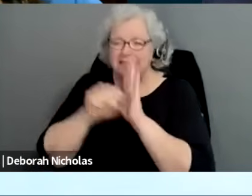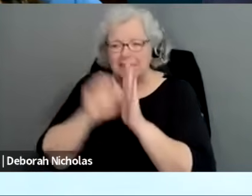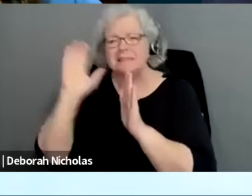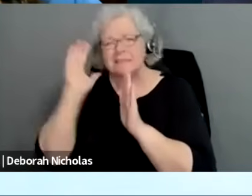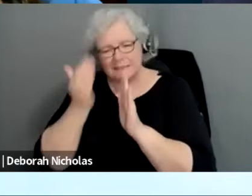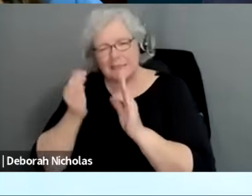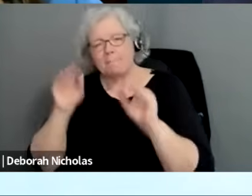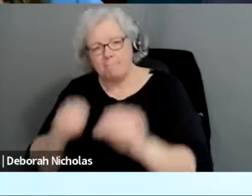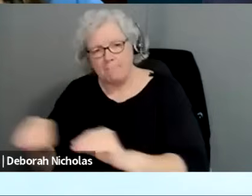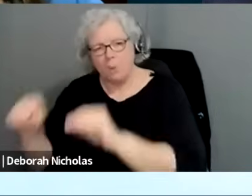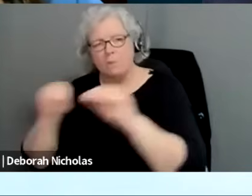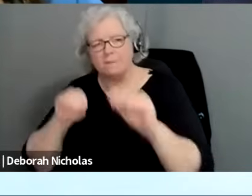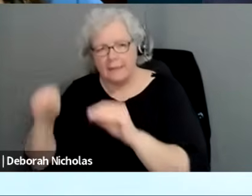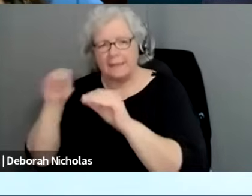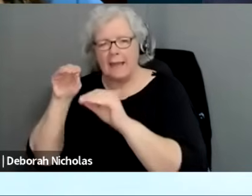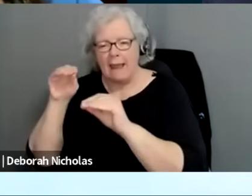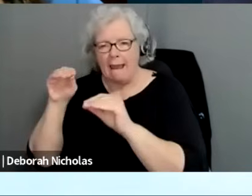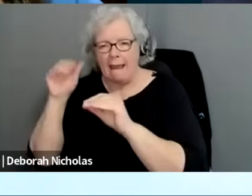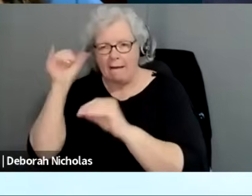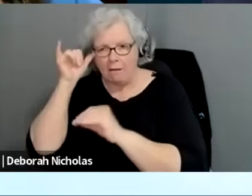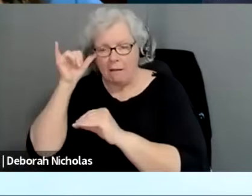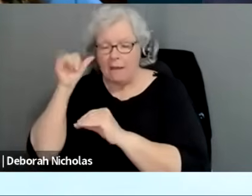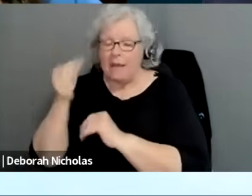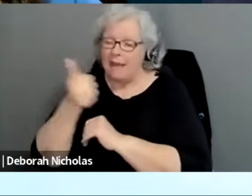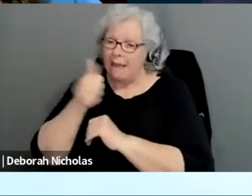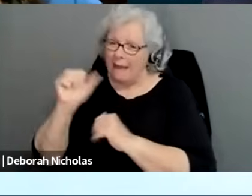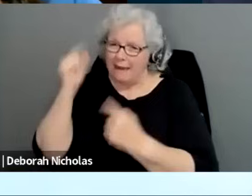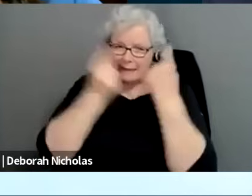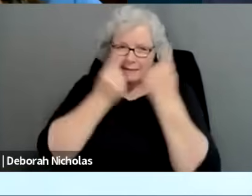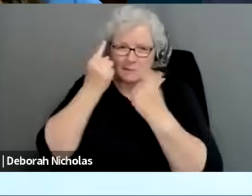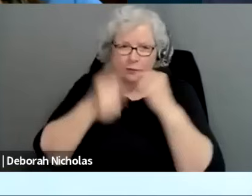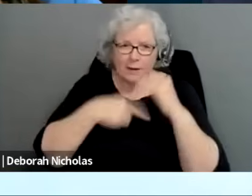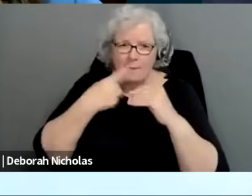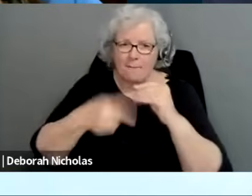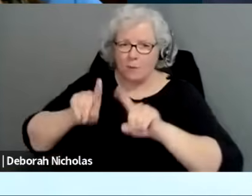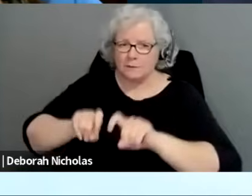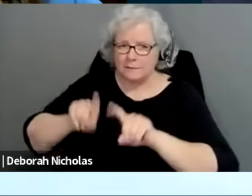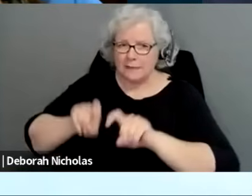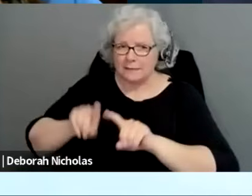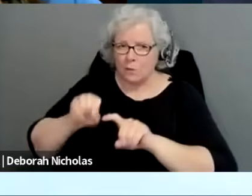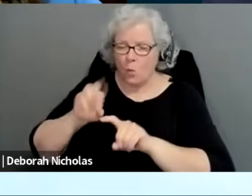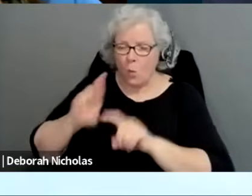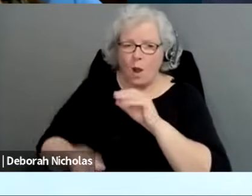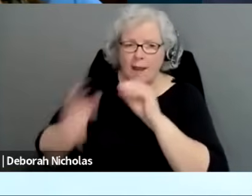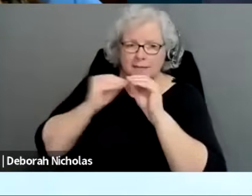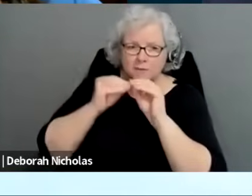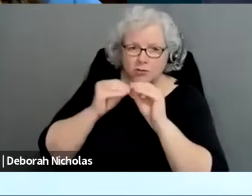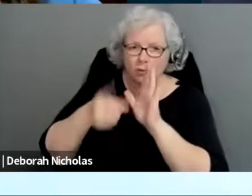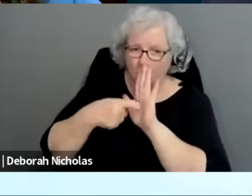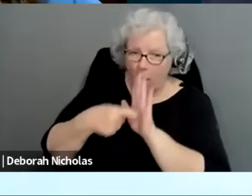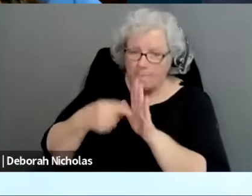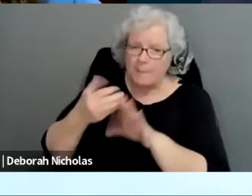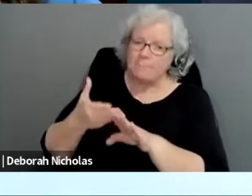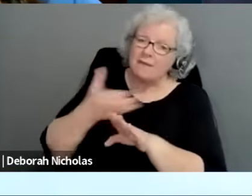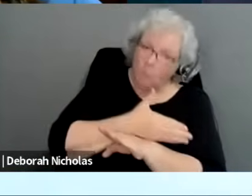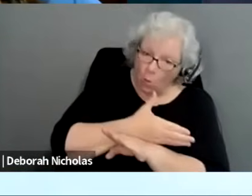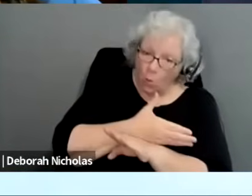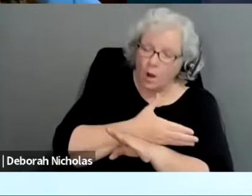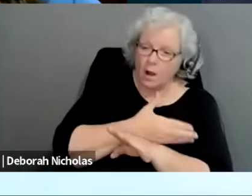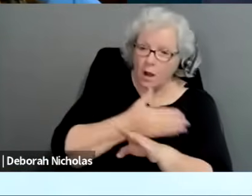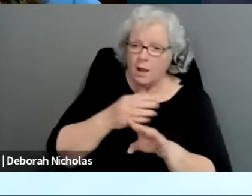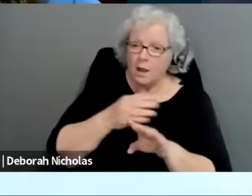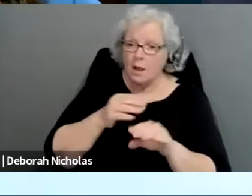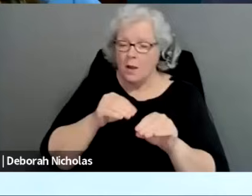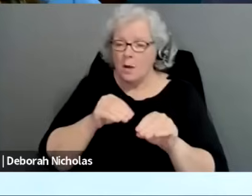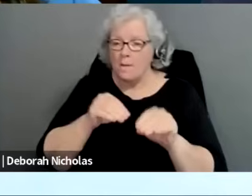of cattle. Is there any consideration to testing or additional requirements before moving cattle within